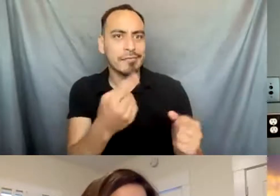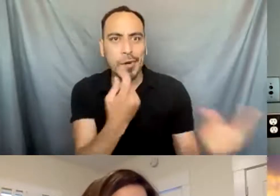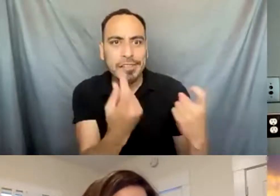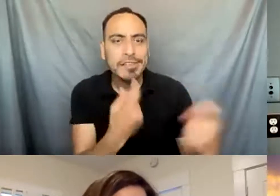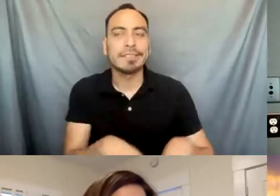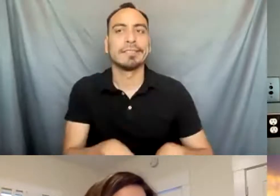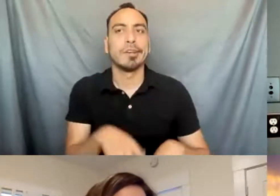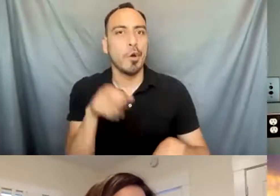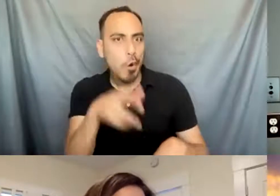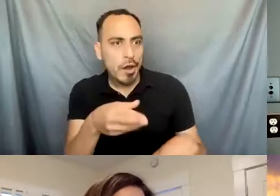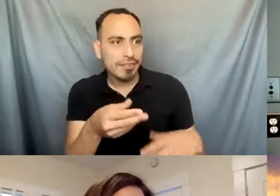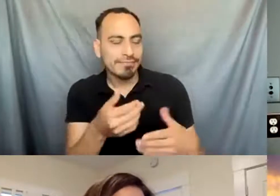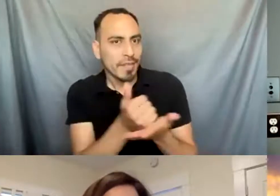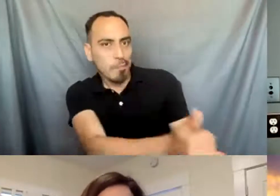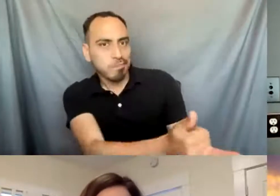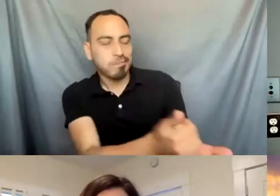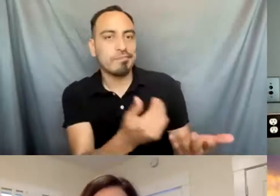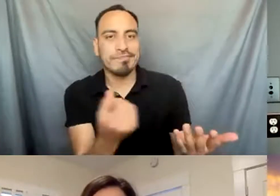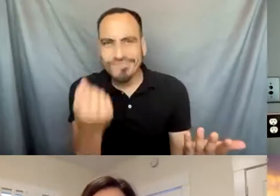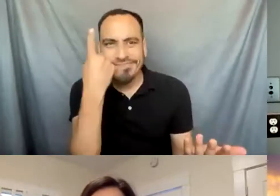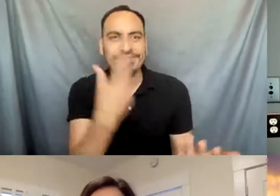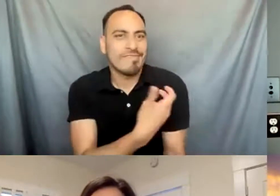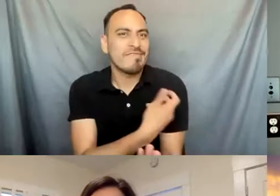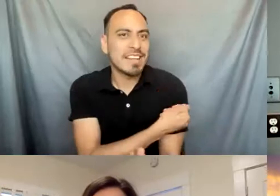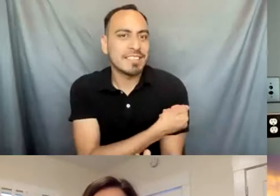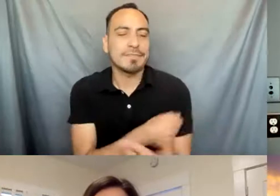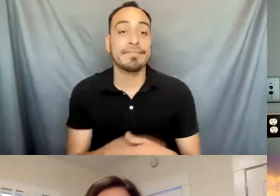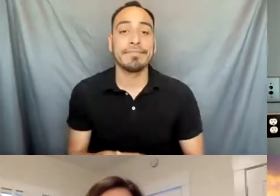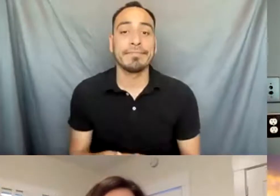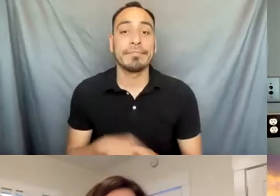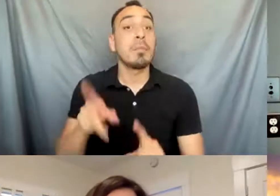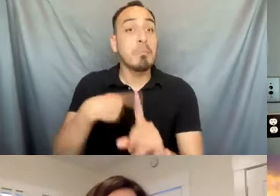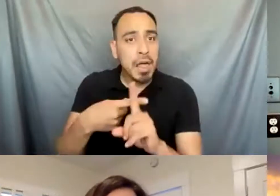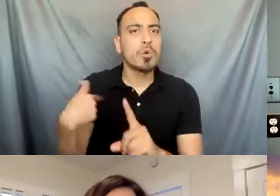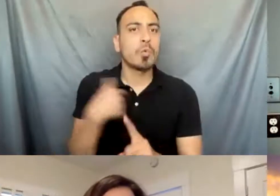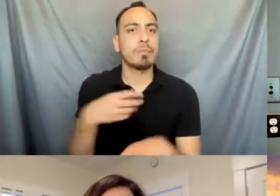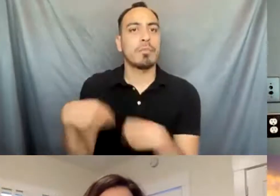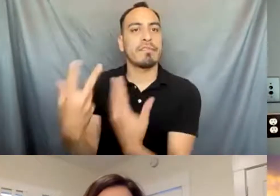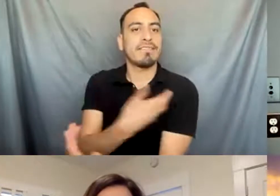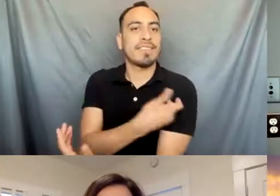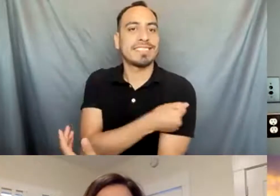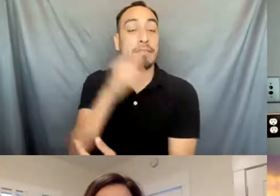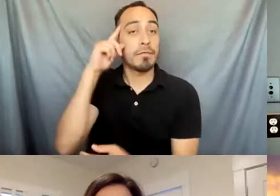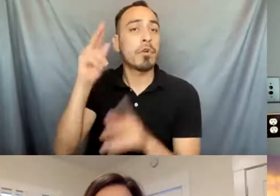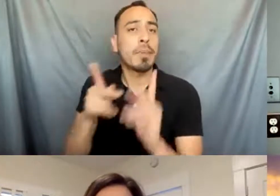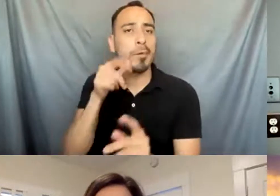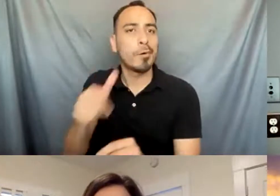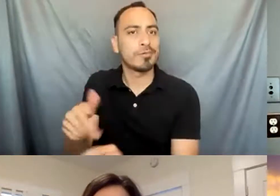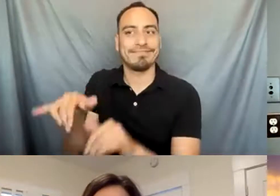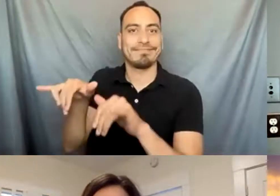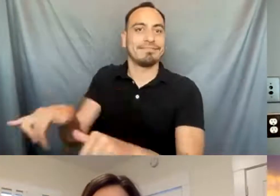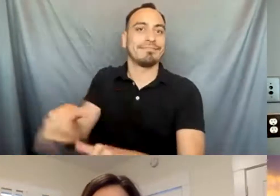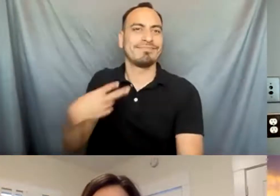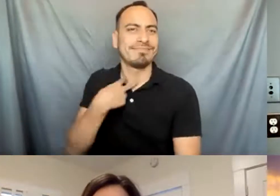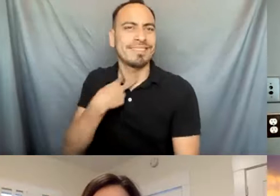that decision. And we do also serve homebound. So that's another big project. We get lists of patients that